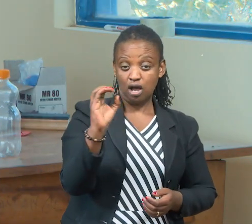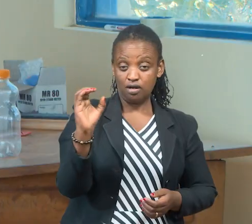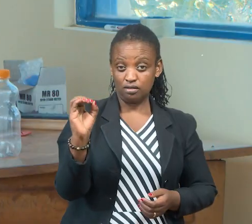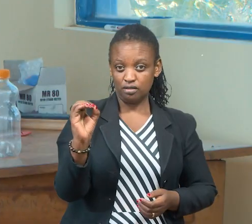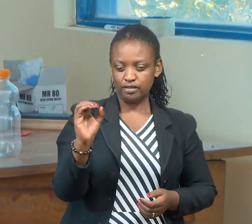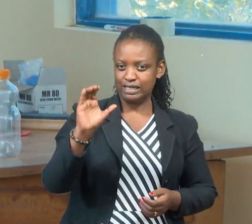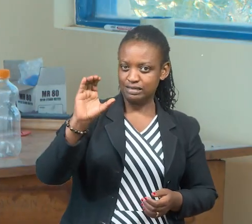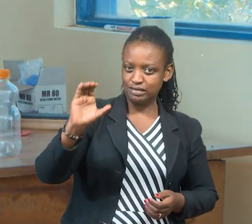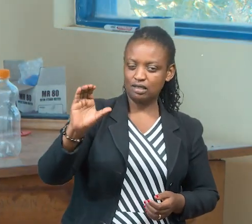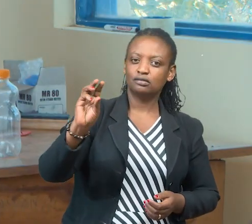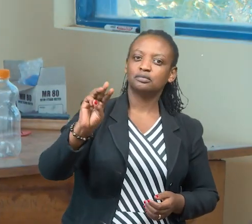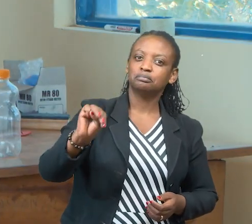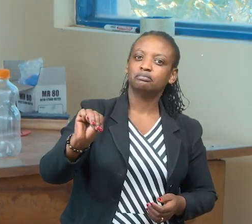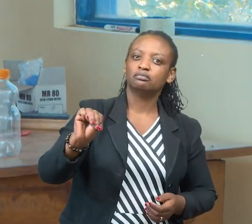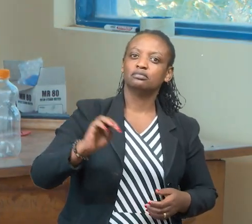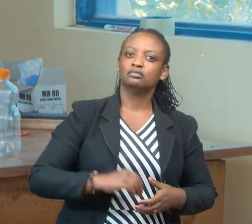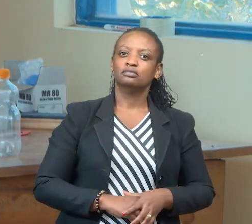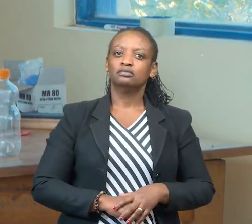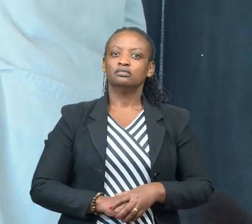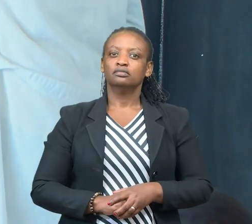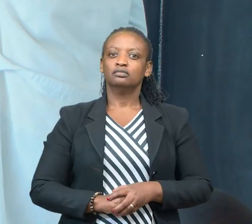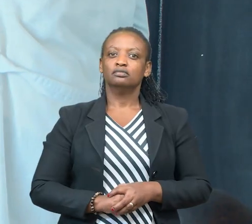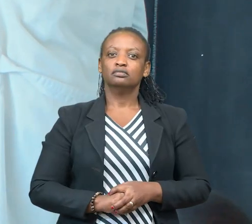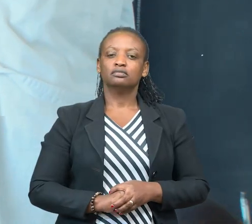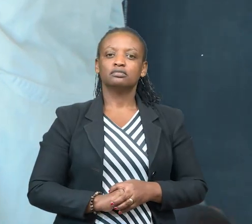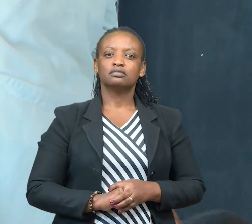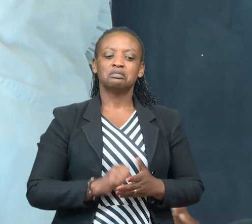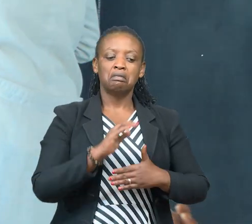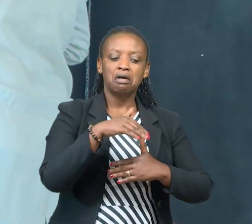100 centimeters. The